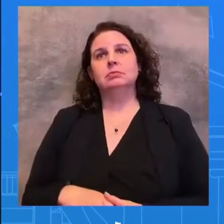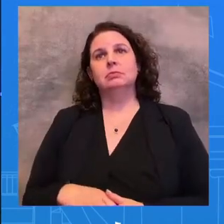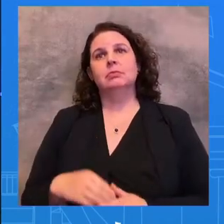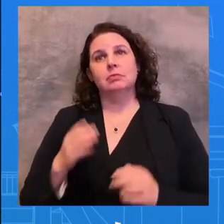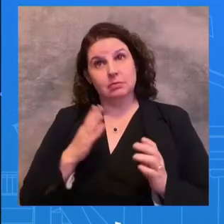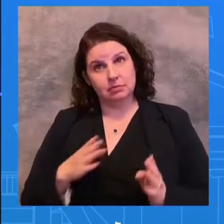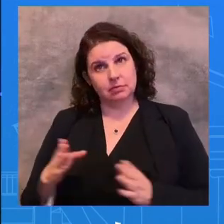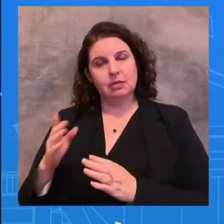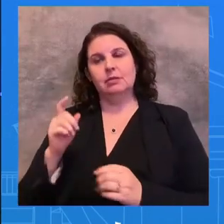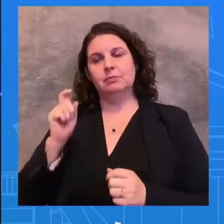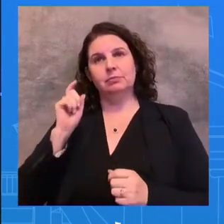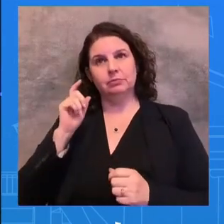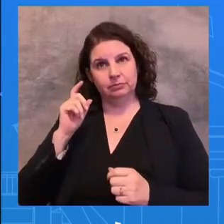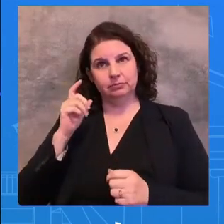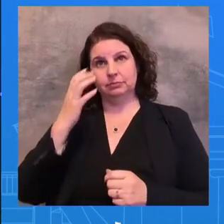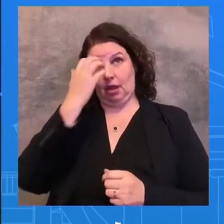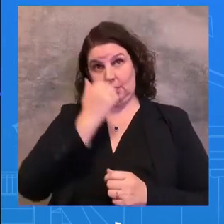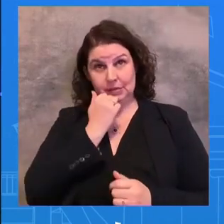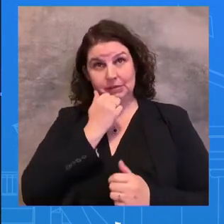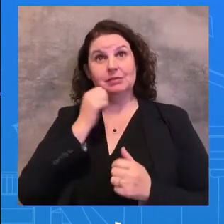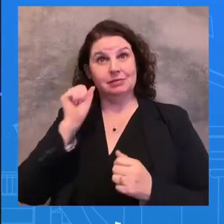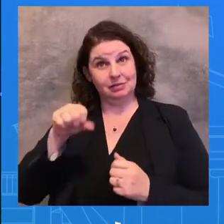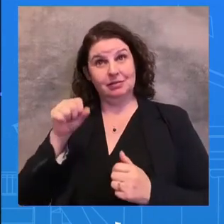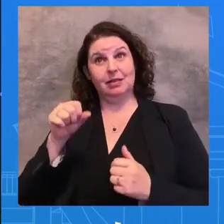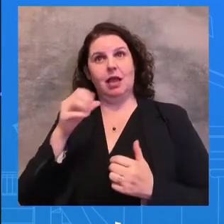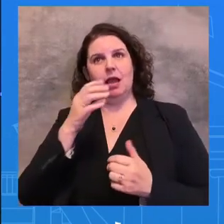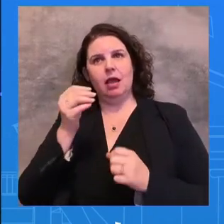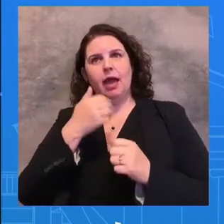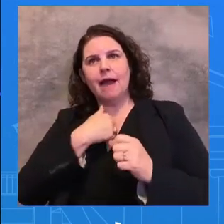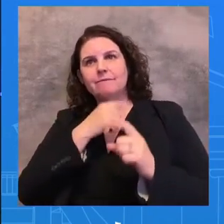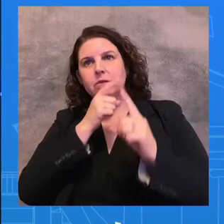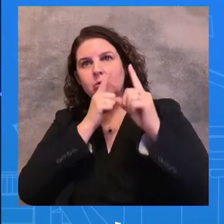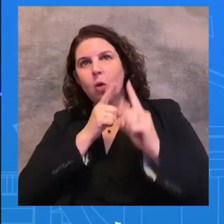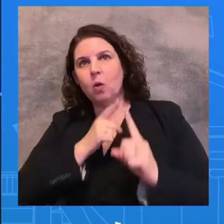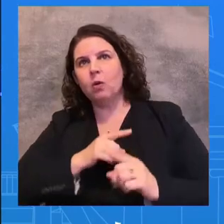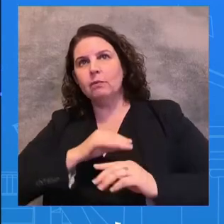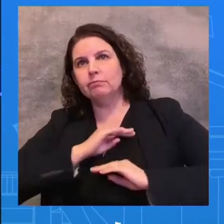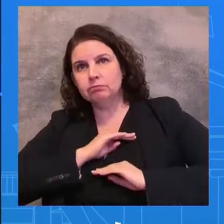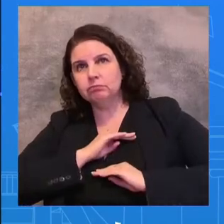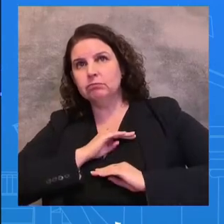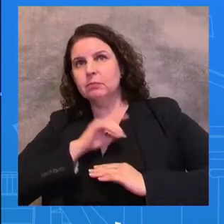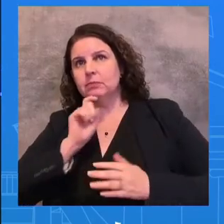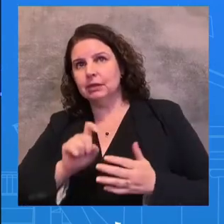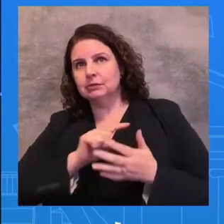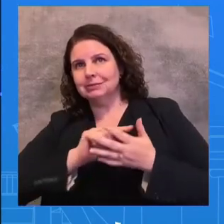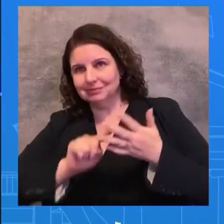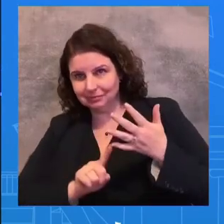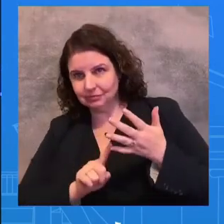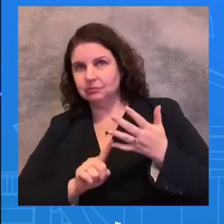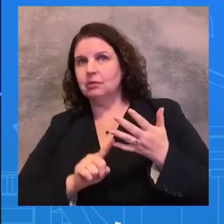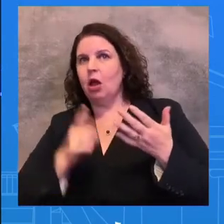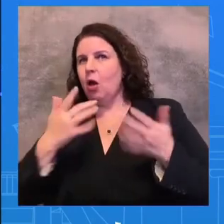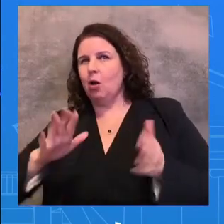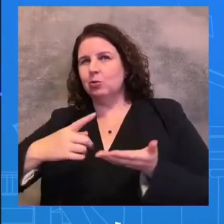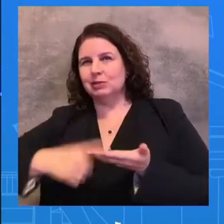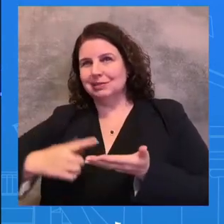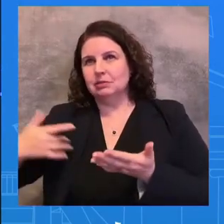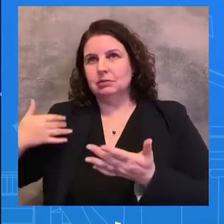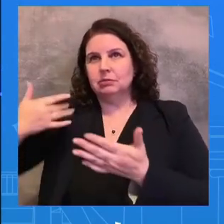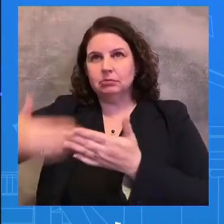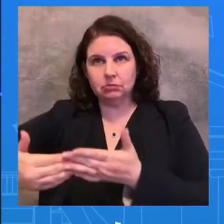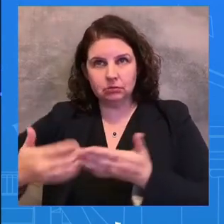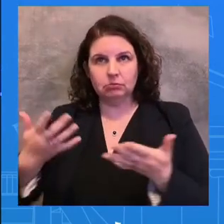of the other objectives that we've discussed. That's something that we think Israel could be clearer about publicly as well as